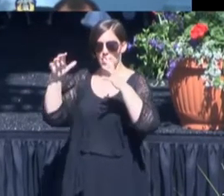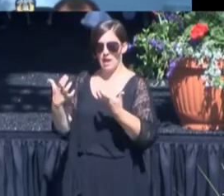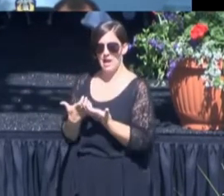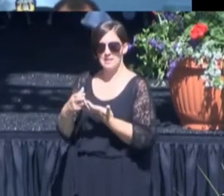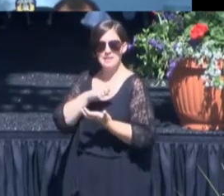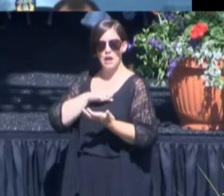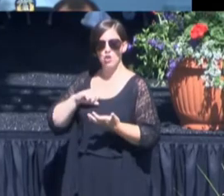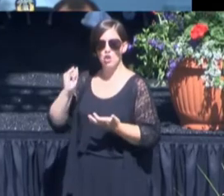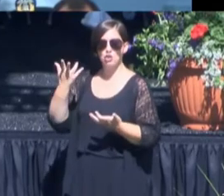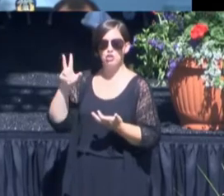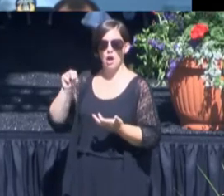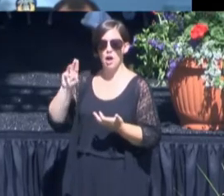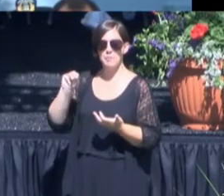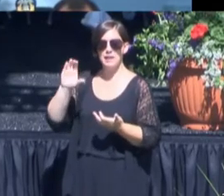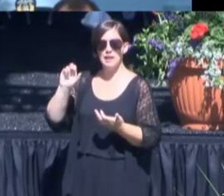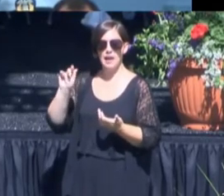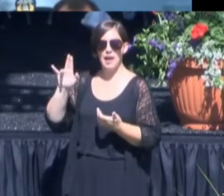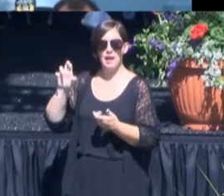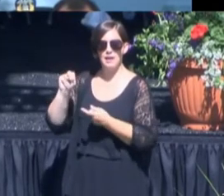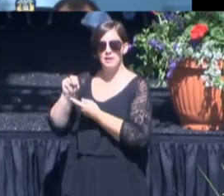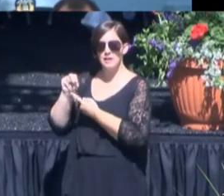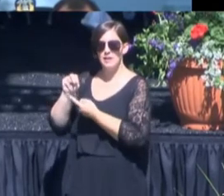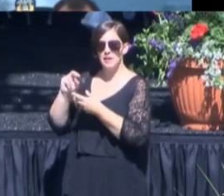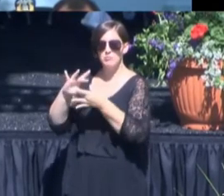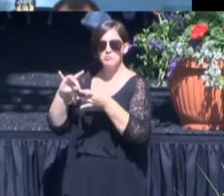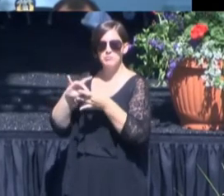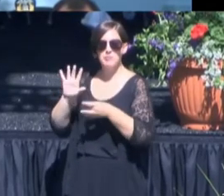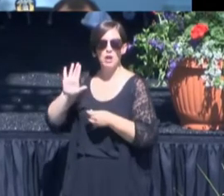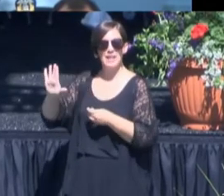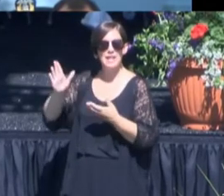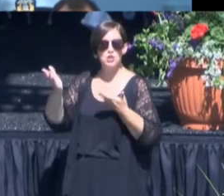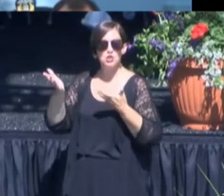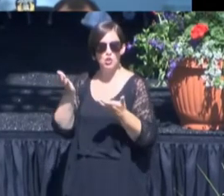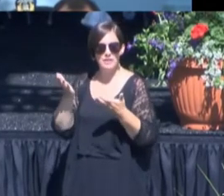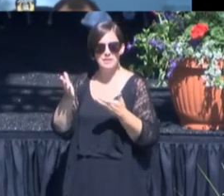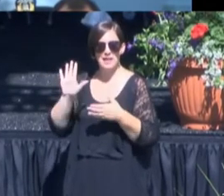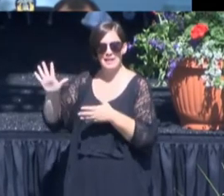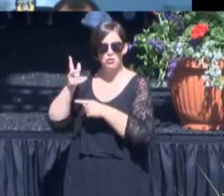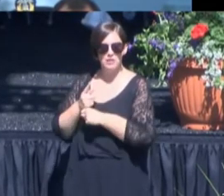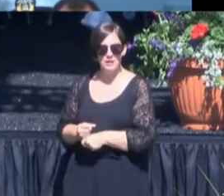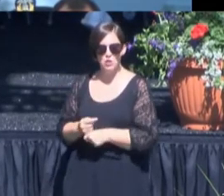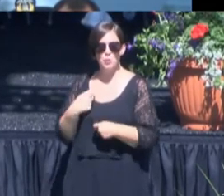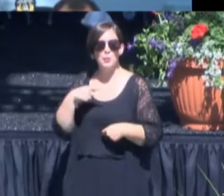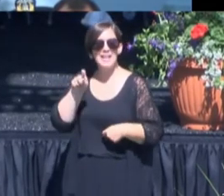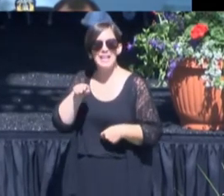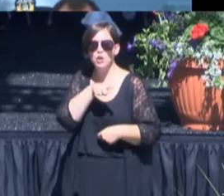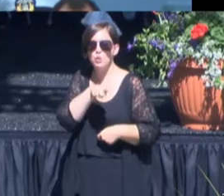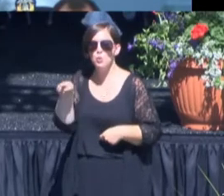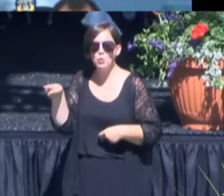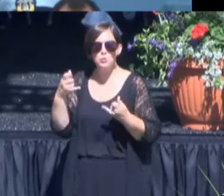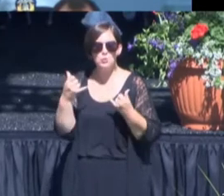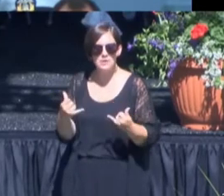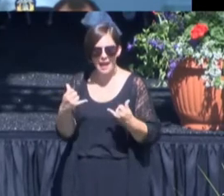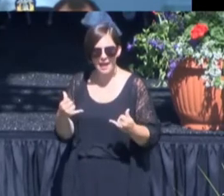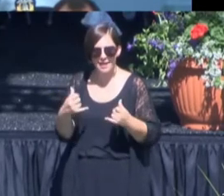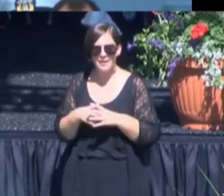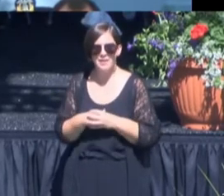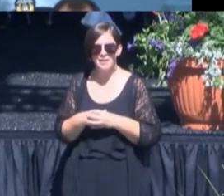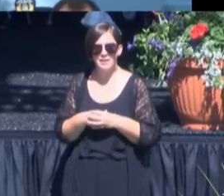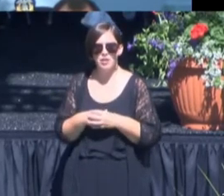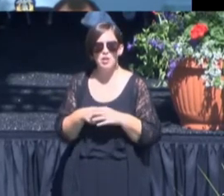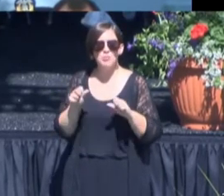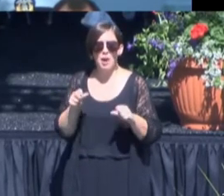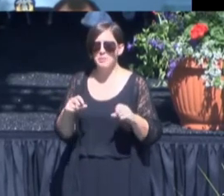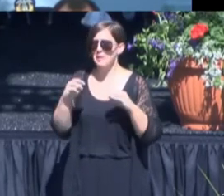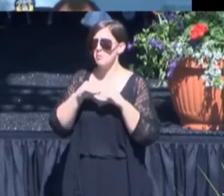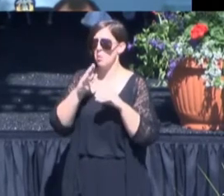said about his service in the maritime tradition. We need you today, as Administrator Busby said, we need you today probably